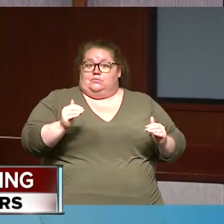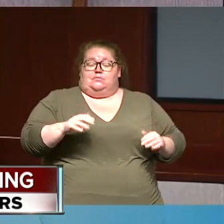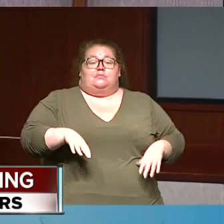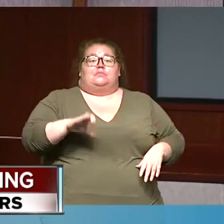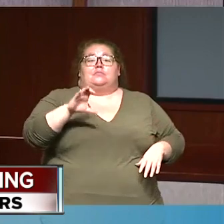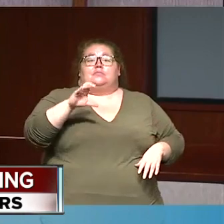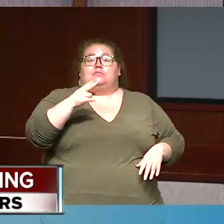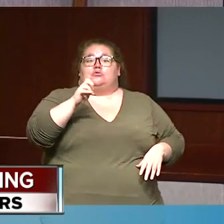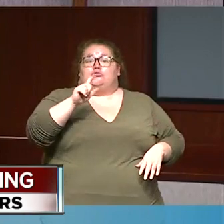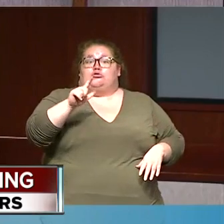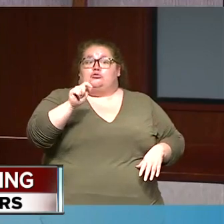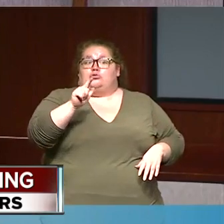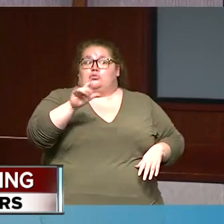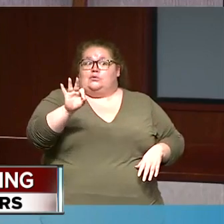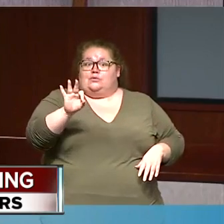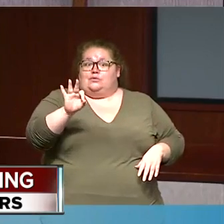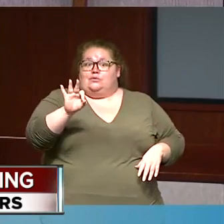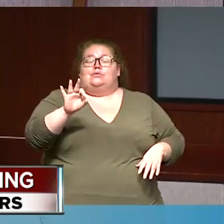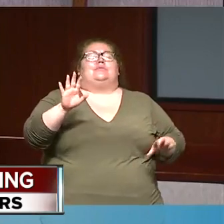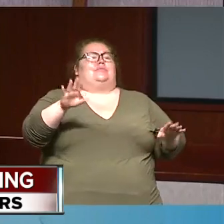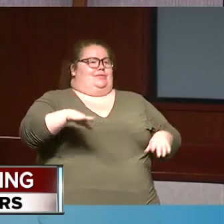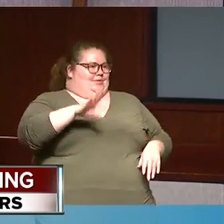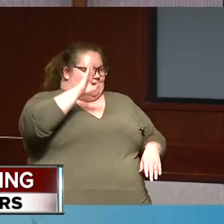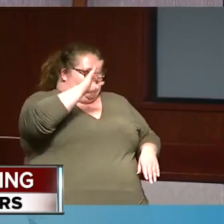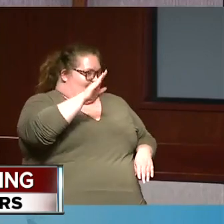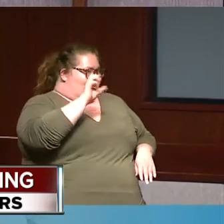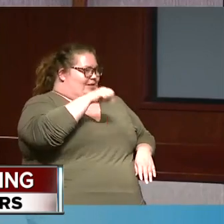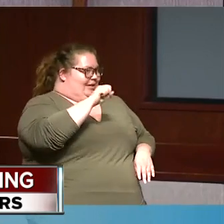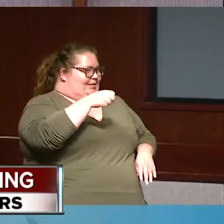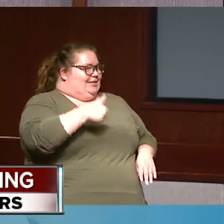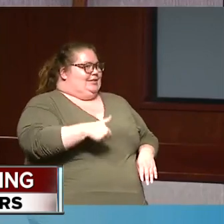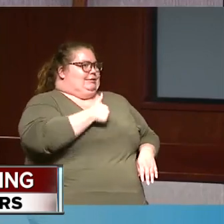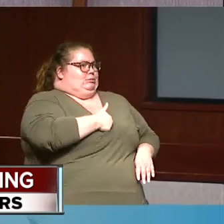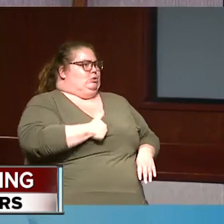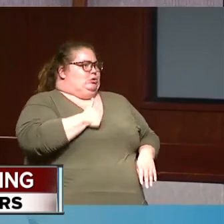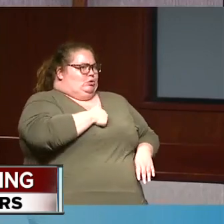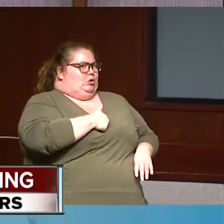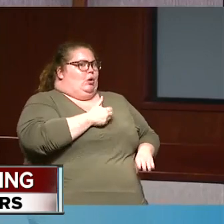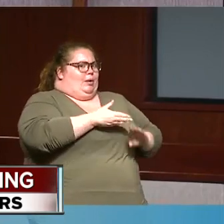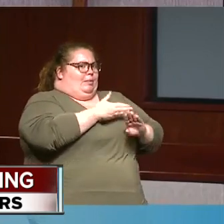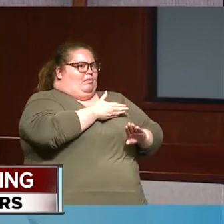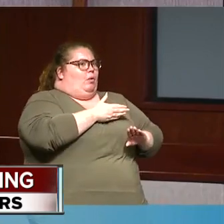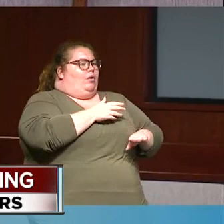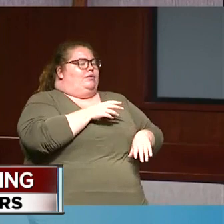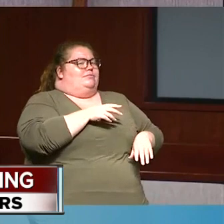Channel 29. Hi, yeah, that was me. I apologize. I forgot That's okay. to start this.